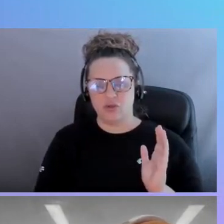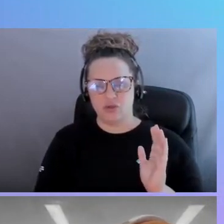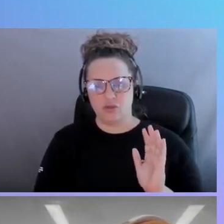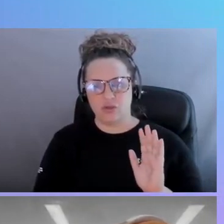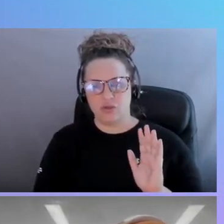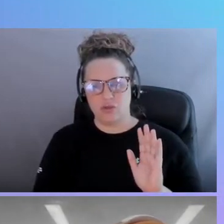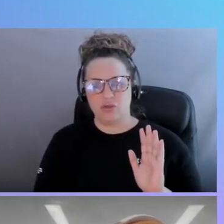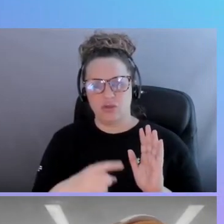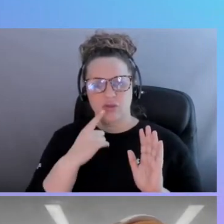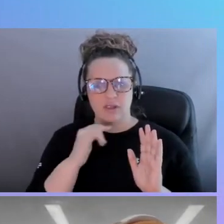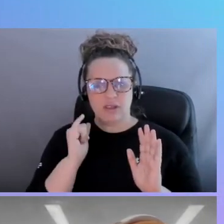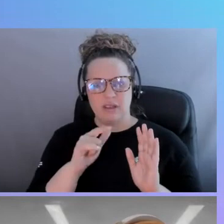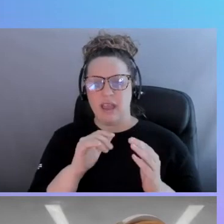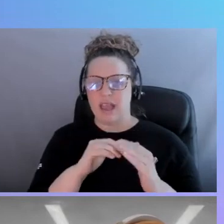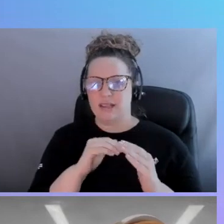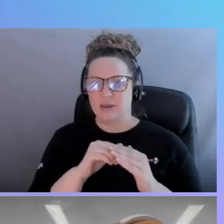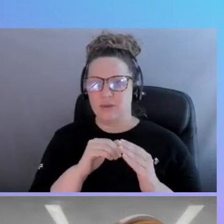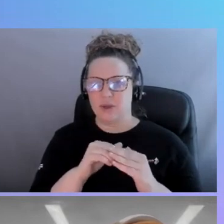accessibility shortcuts